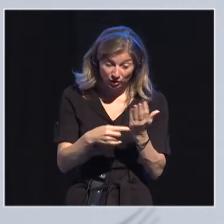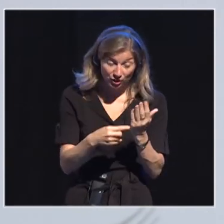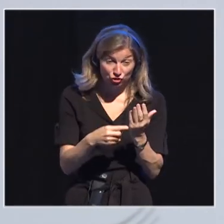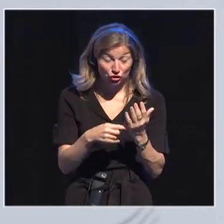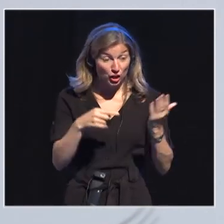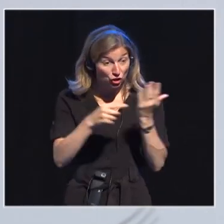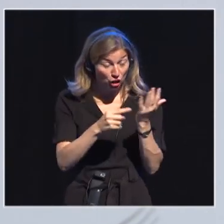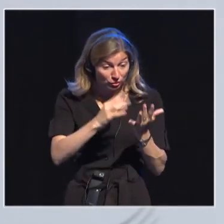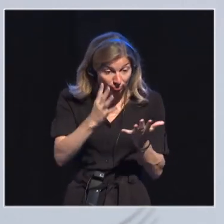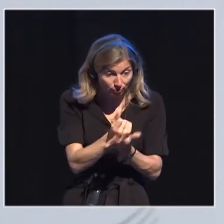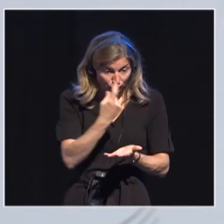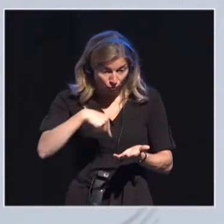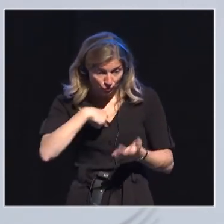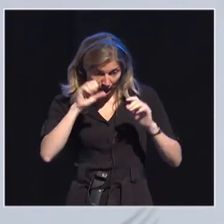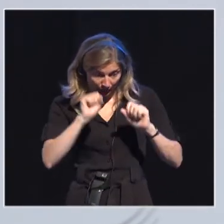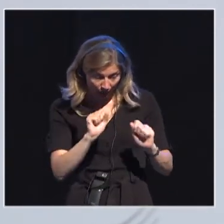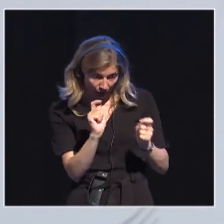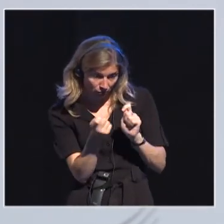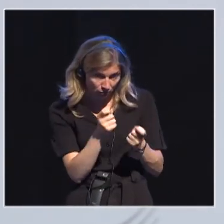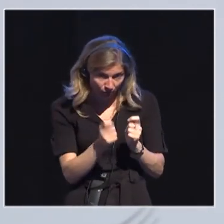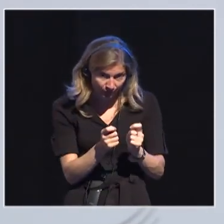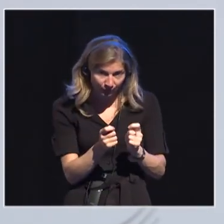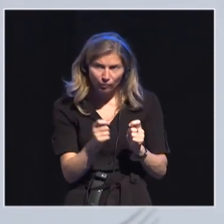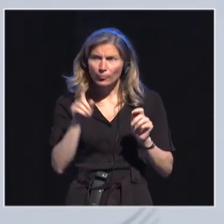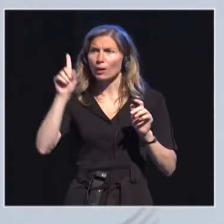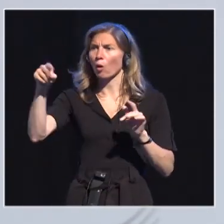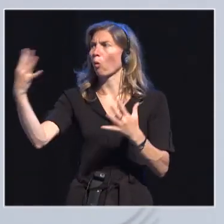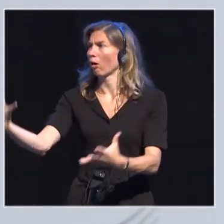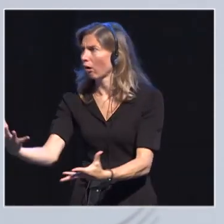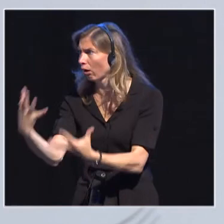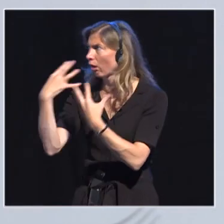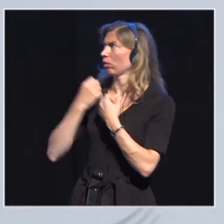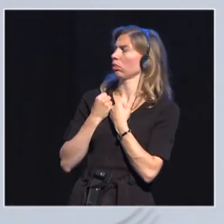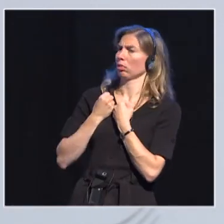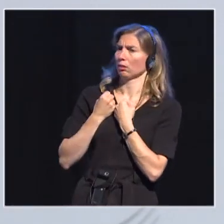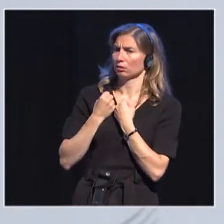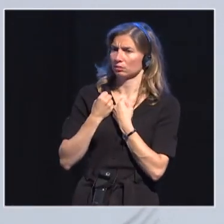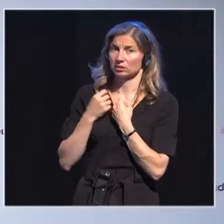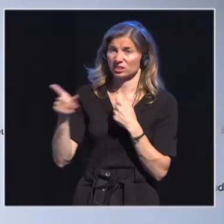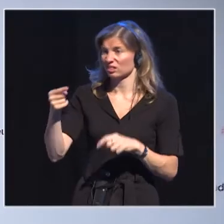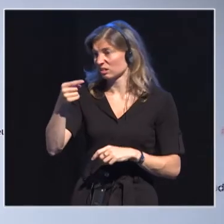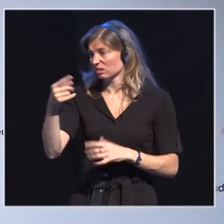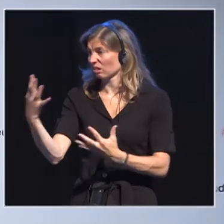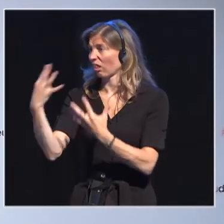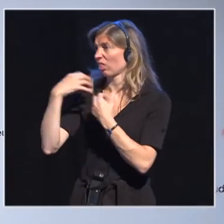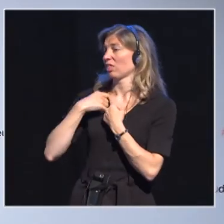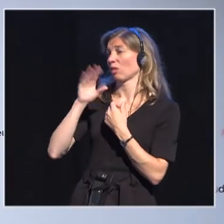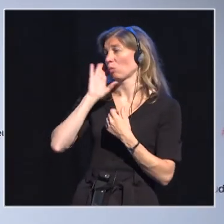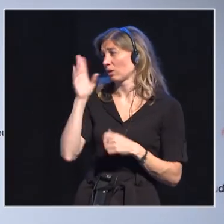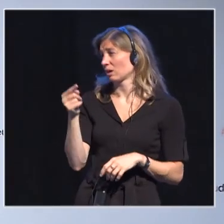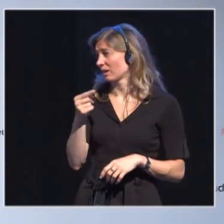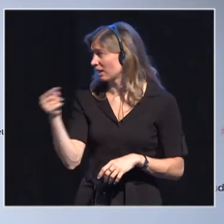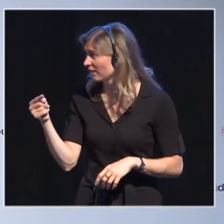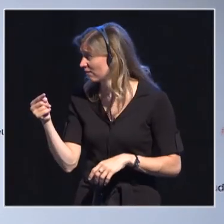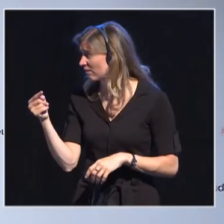is an opportunity, or do we see it as something that is happening to us? If you see it that way, you only are going to see the negatives, or